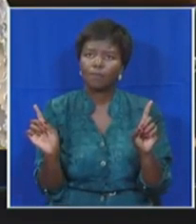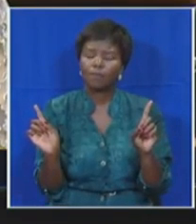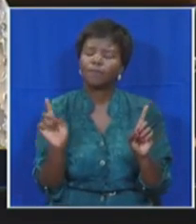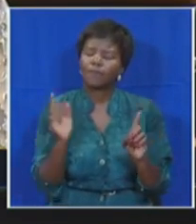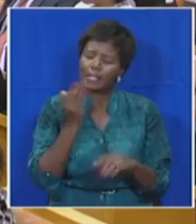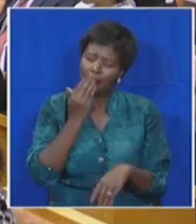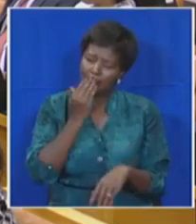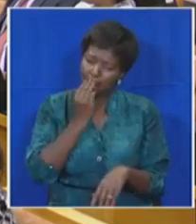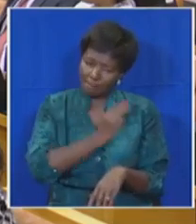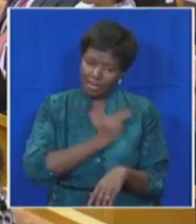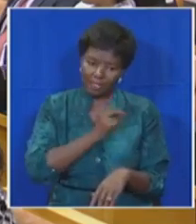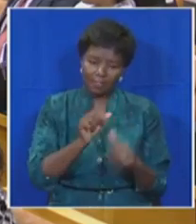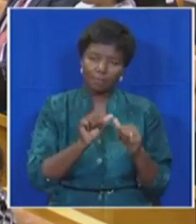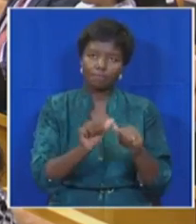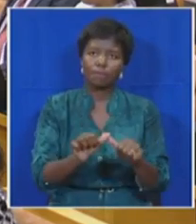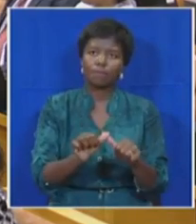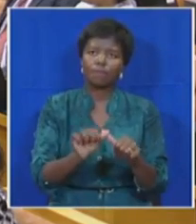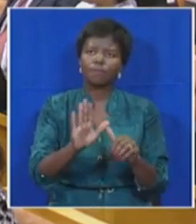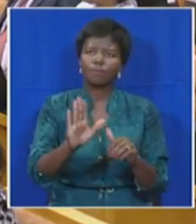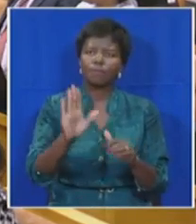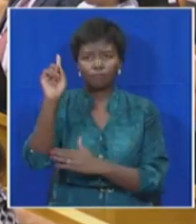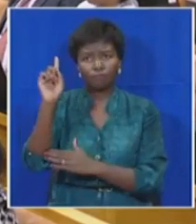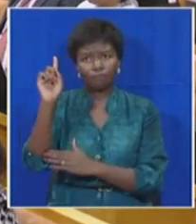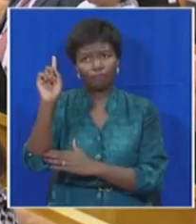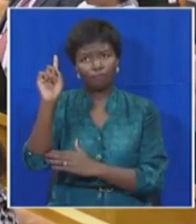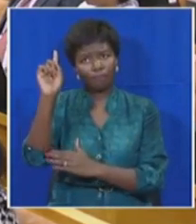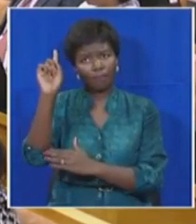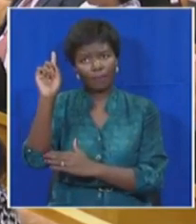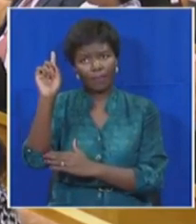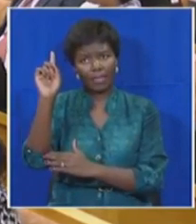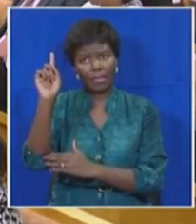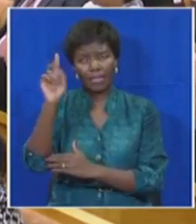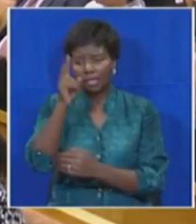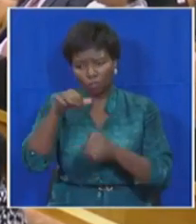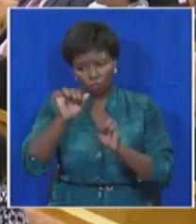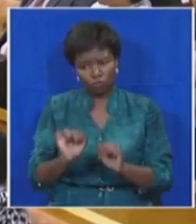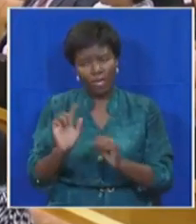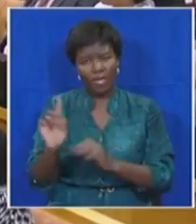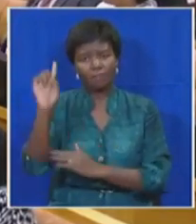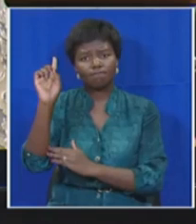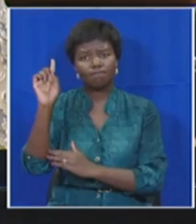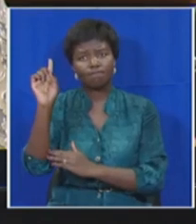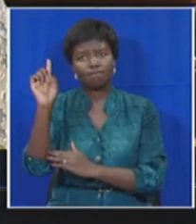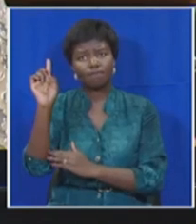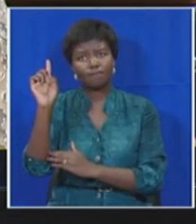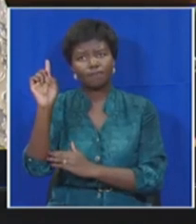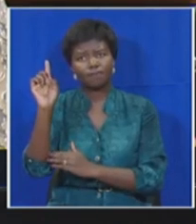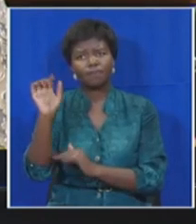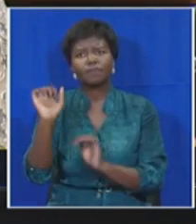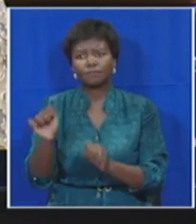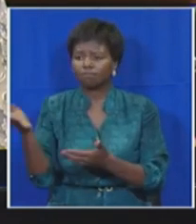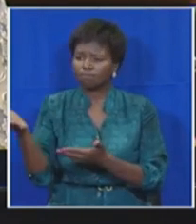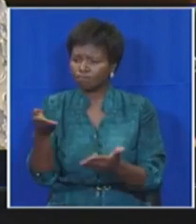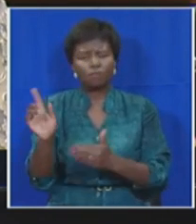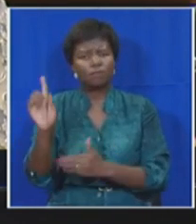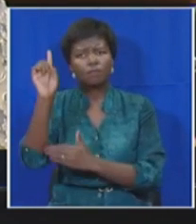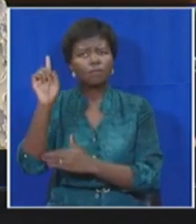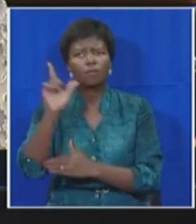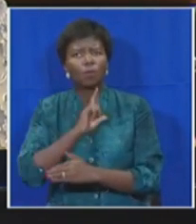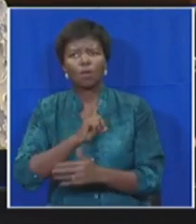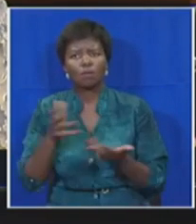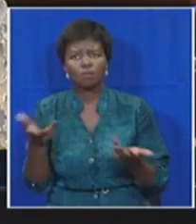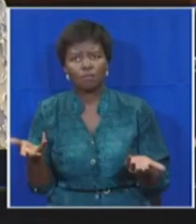speaker. Please proceed. Honourable. Point of order, Chairperson of NCOP. You are on a point of order?